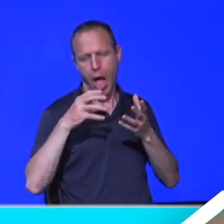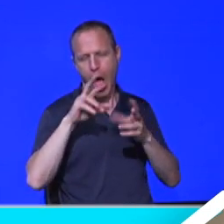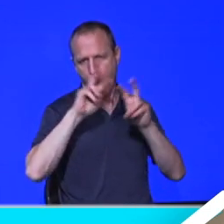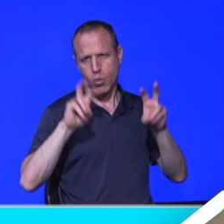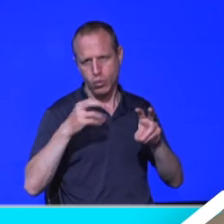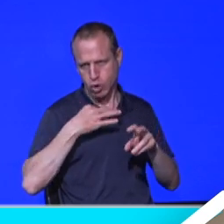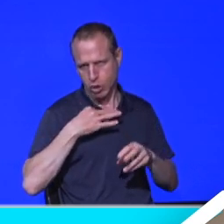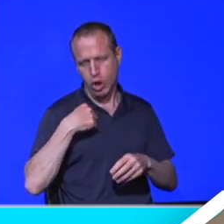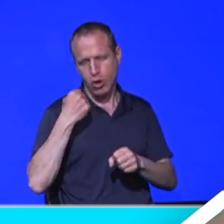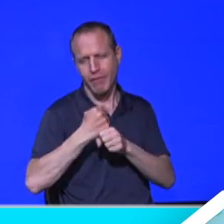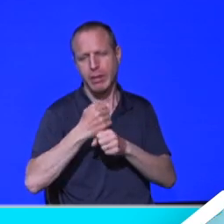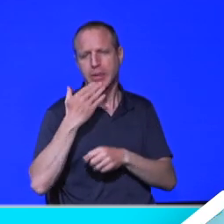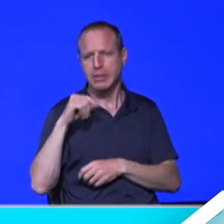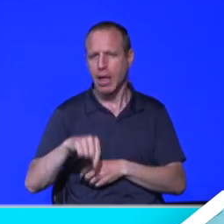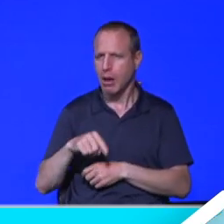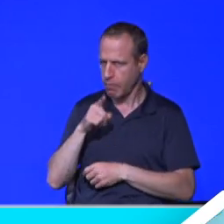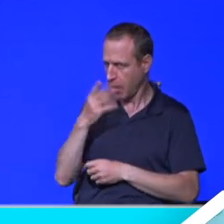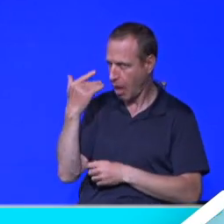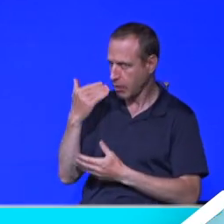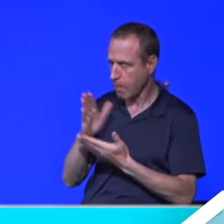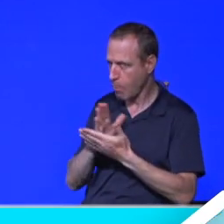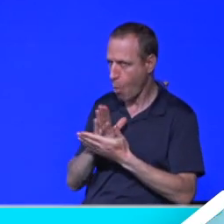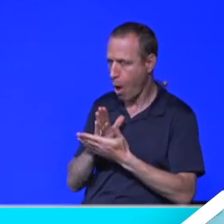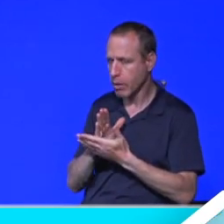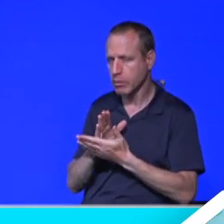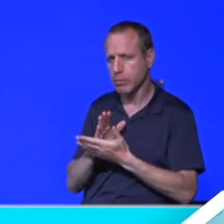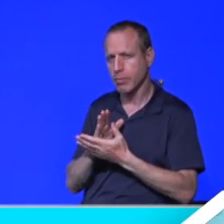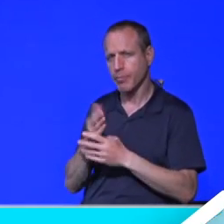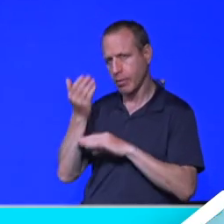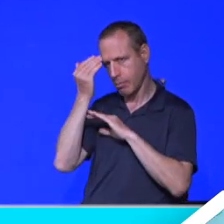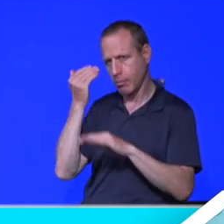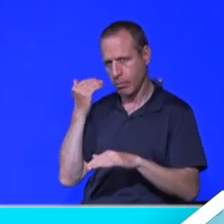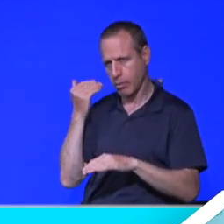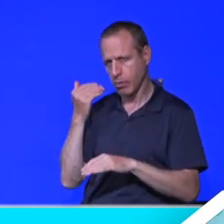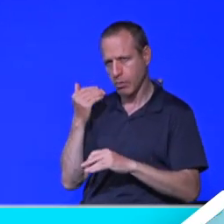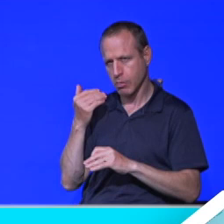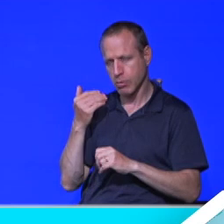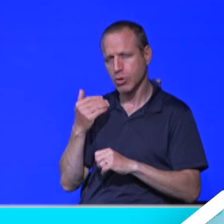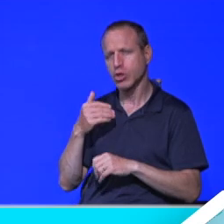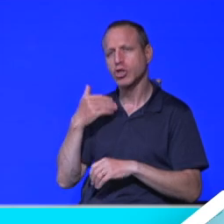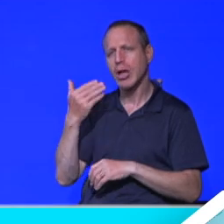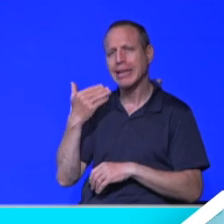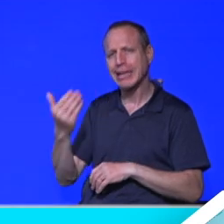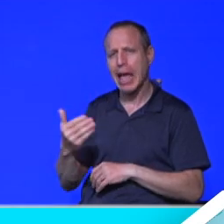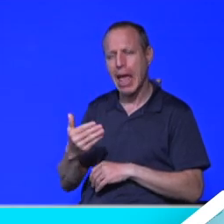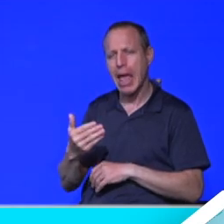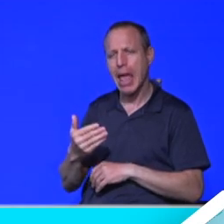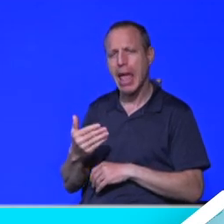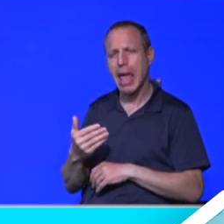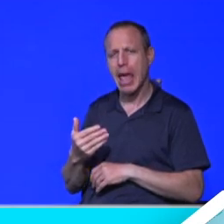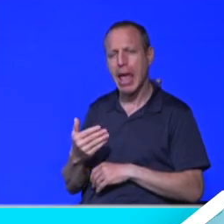in Israel. And you were prepared in advance that there will be